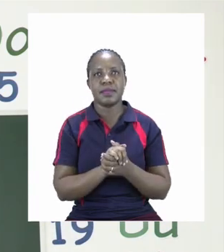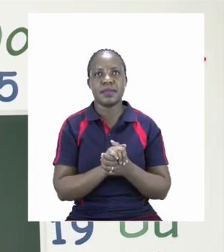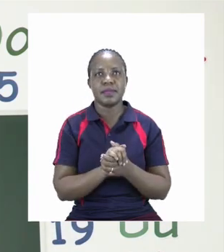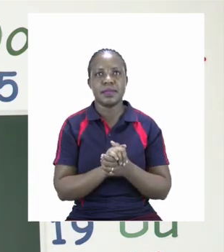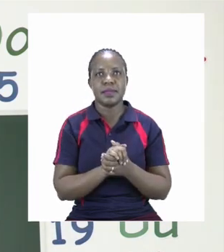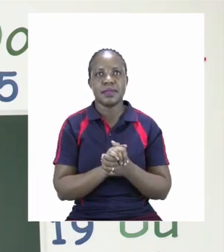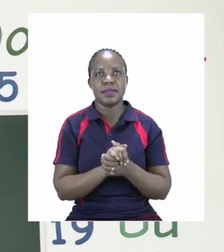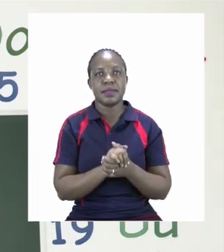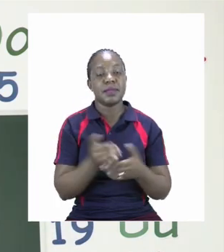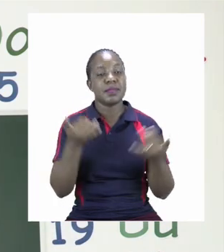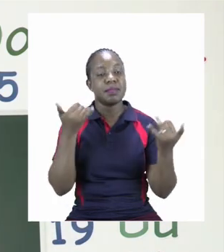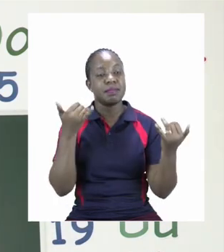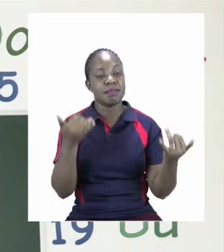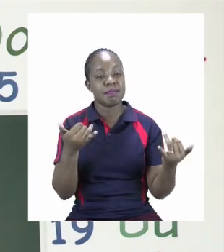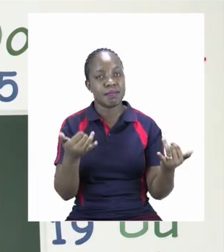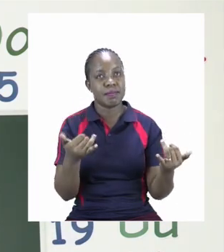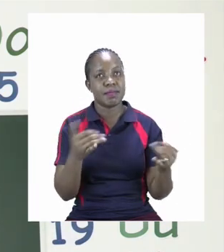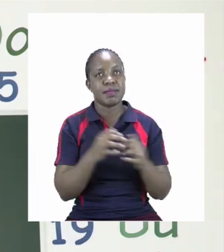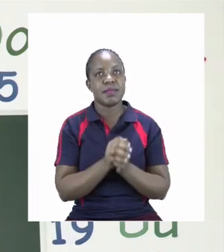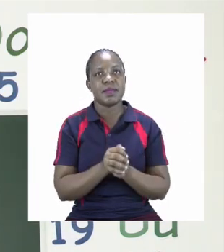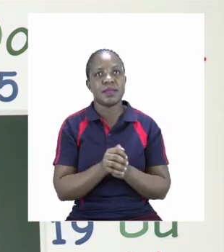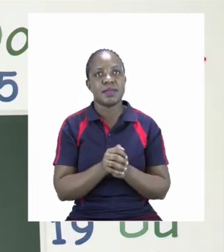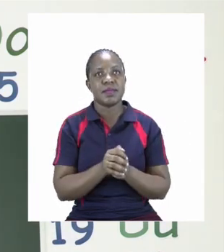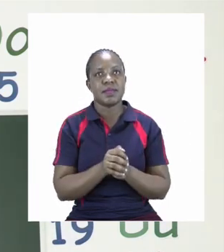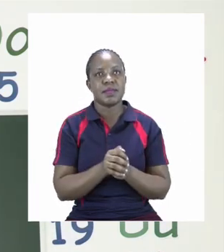we are looking for is